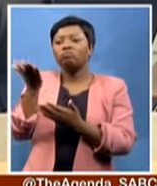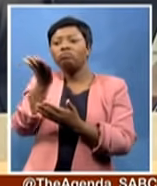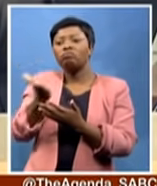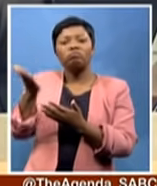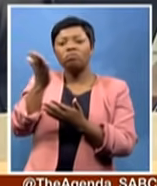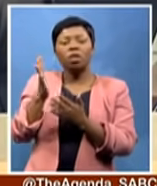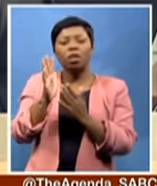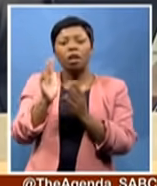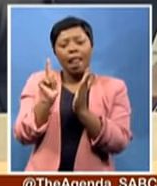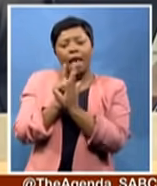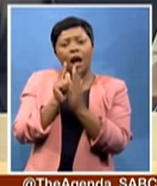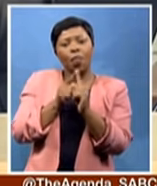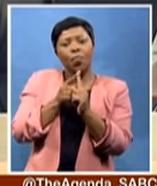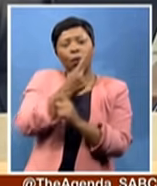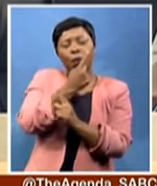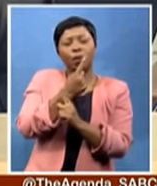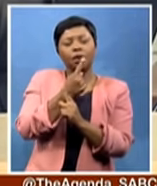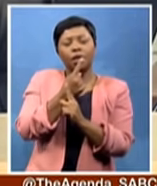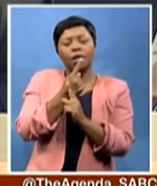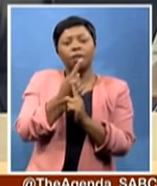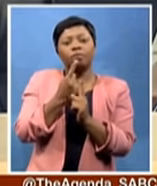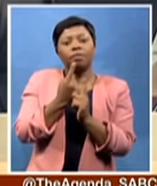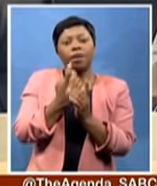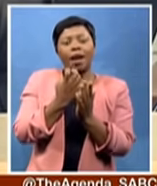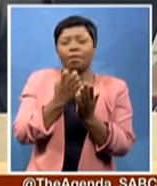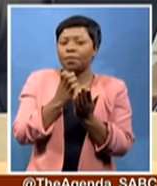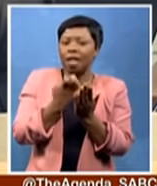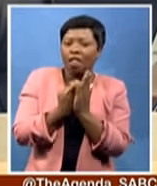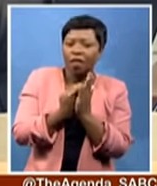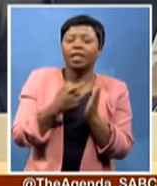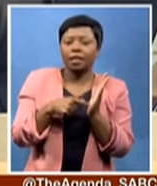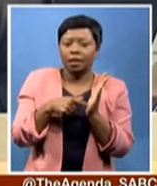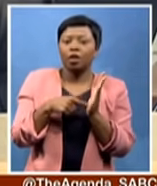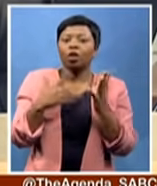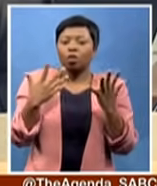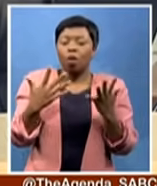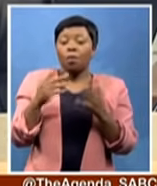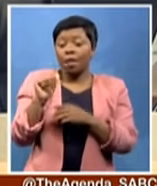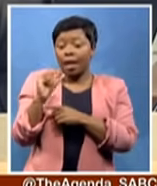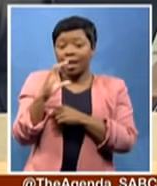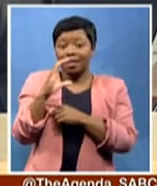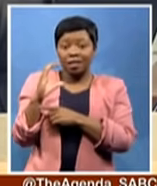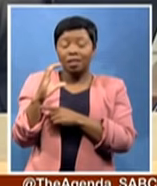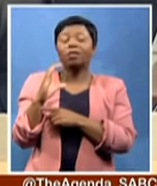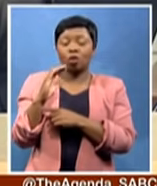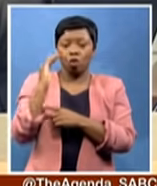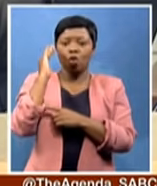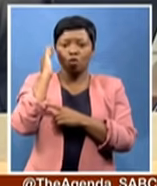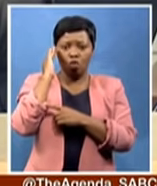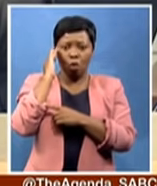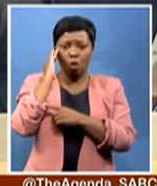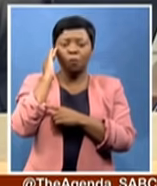The ANC has long recognized the risk presented by the lack of regulation with respect to political funding,